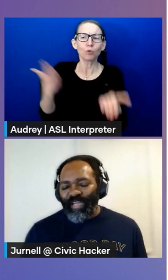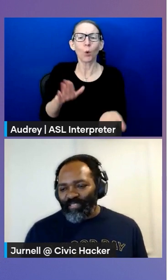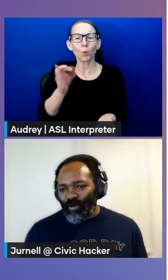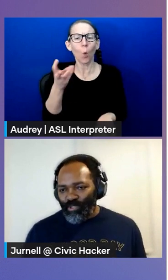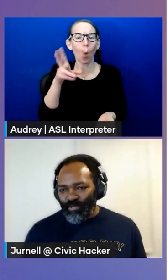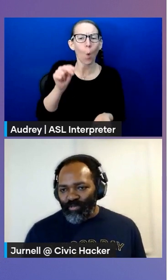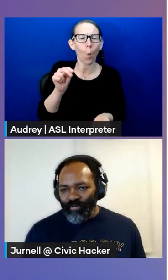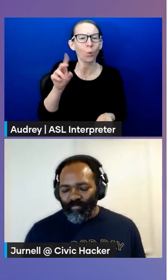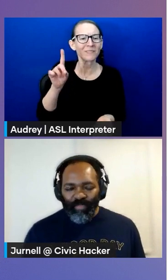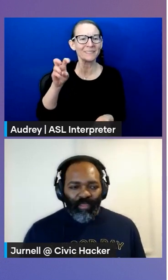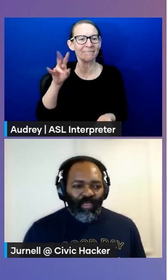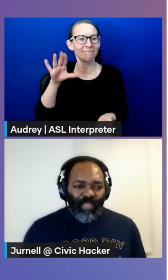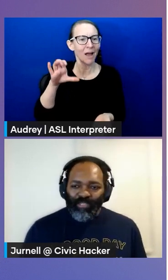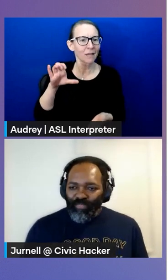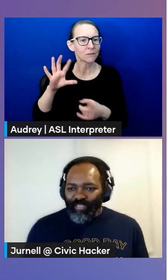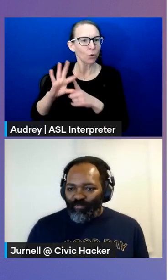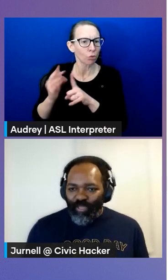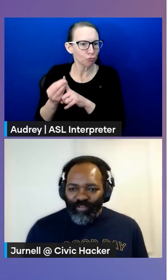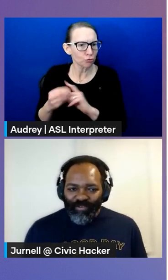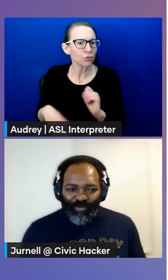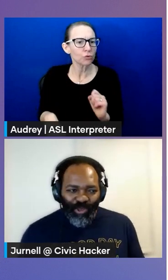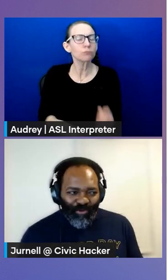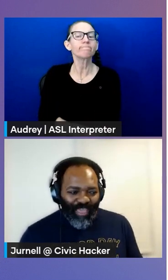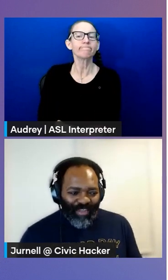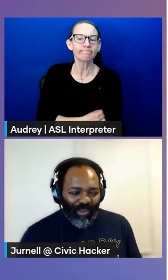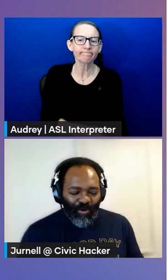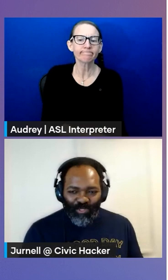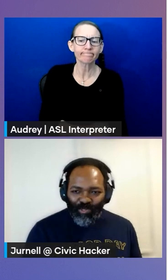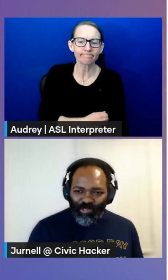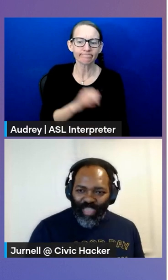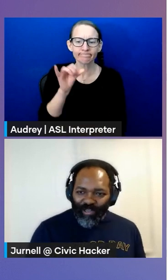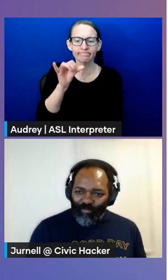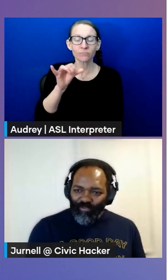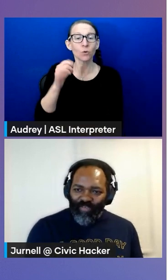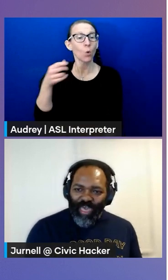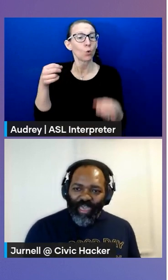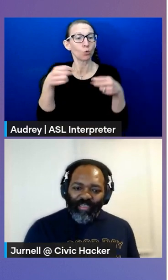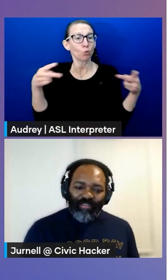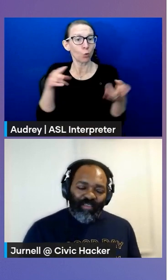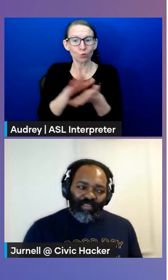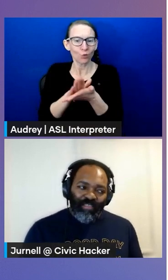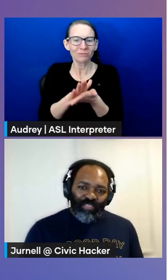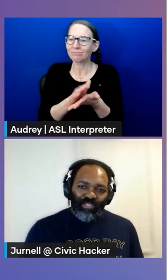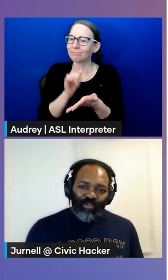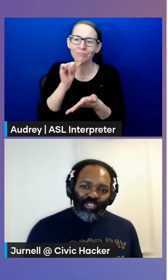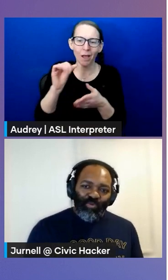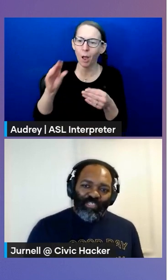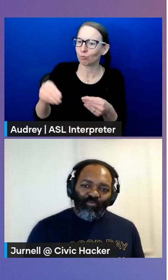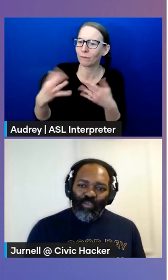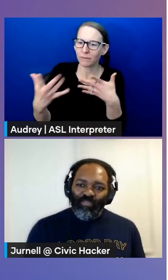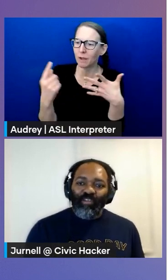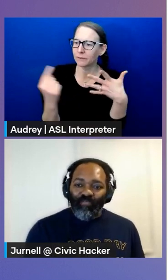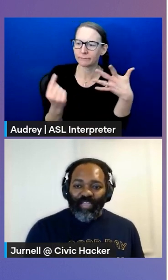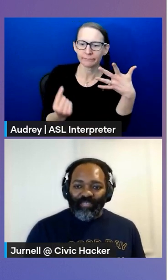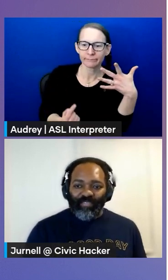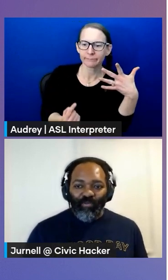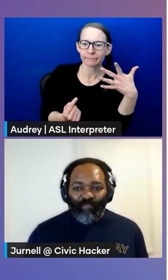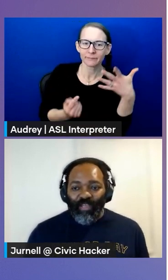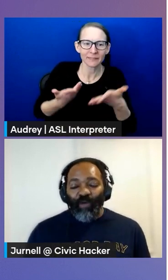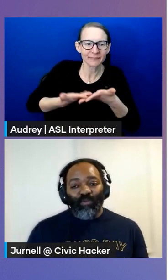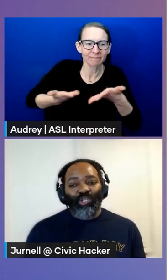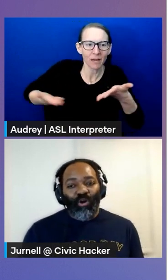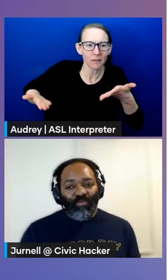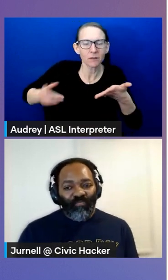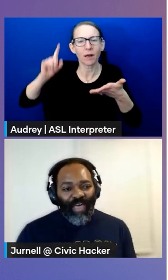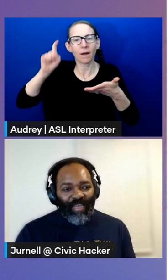your own device culture. And so that's when we know that code schools are not going to provide their students with the devices. You